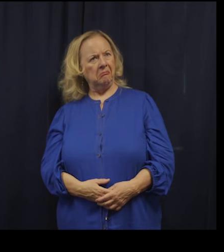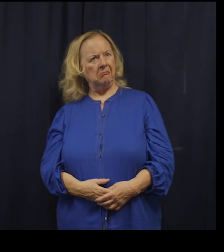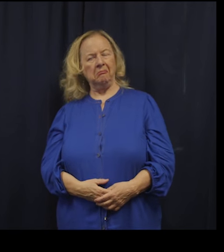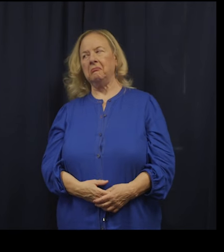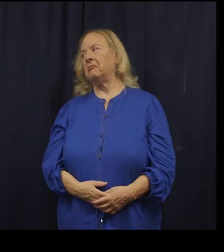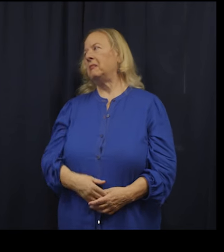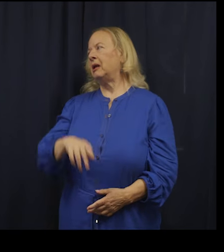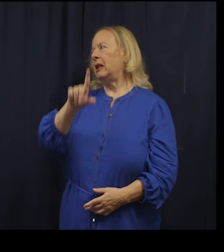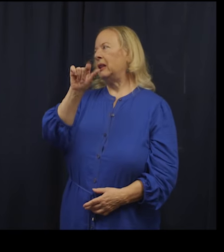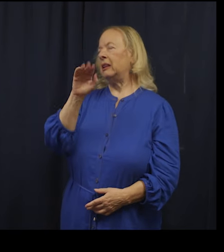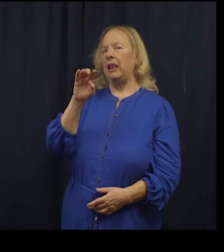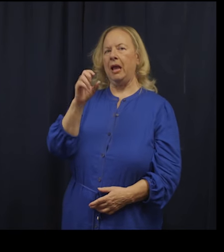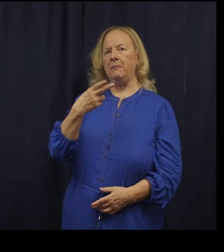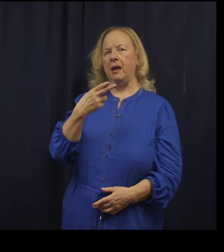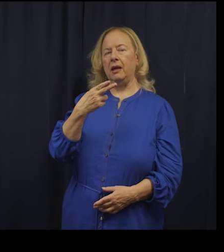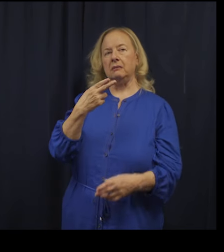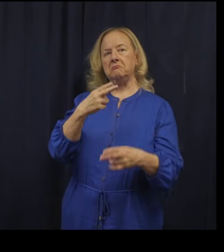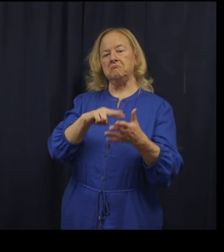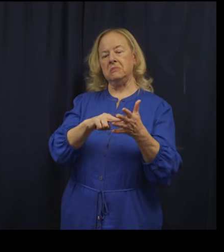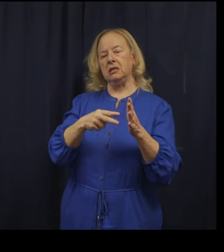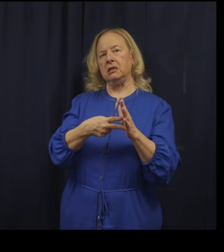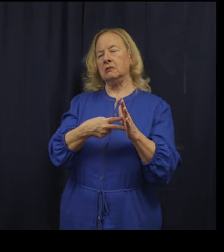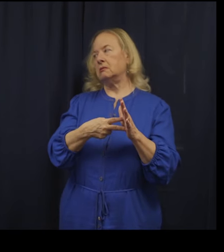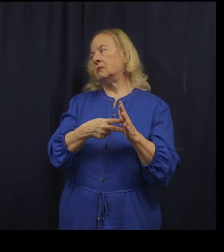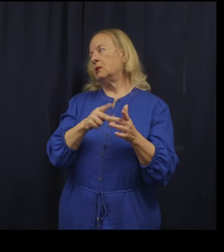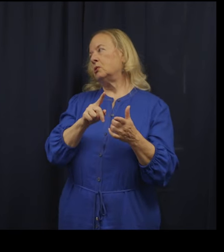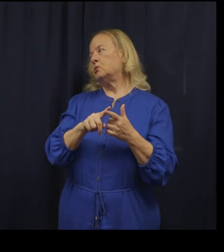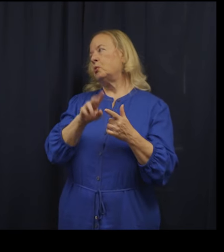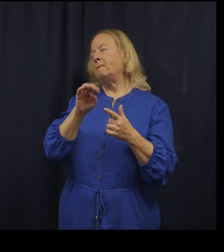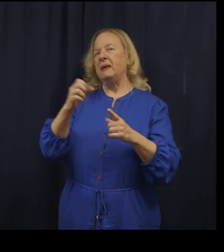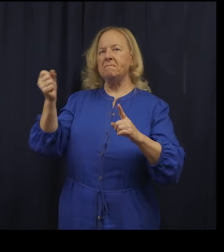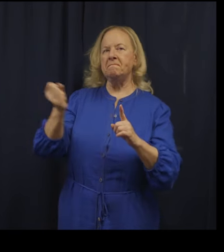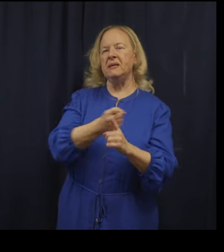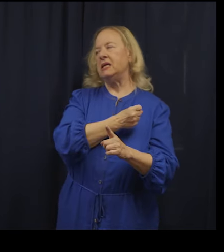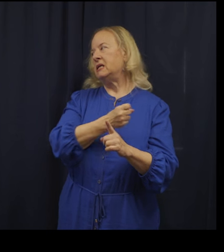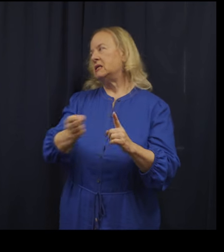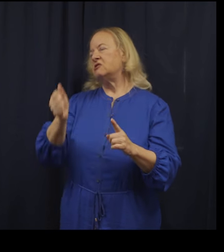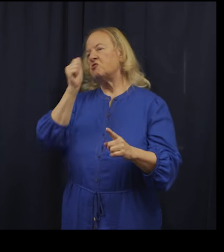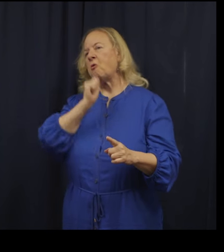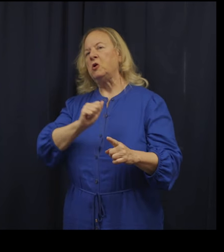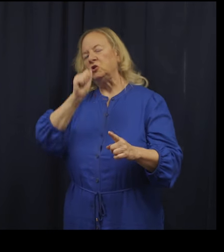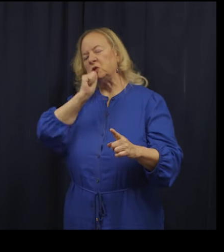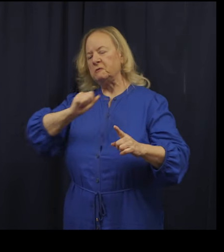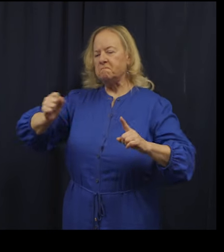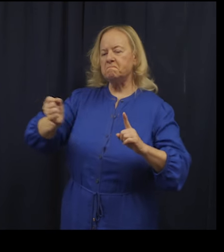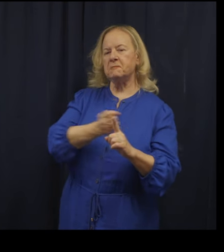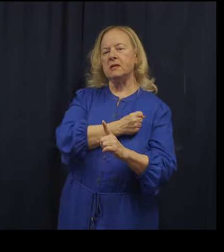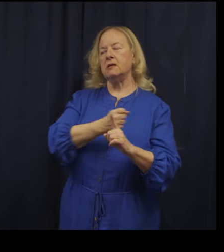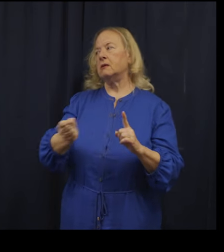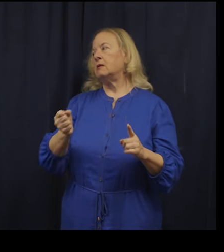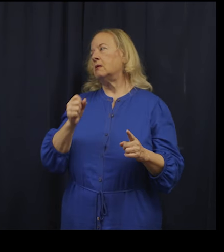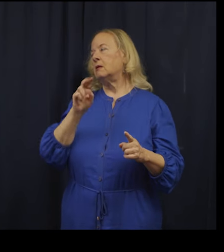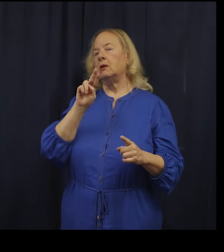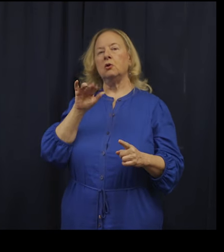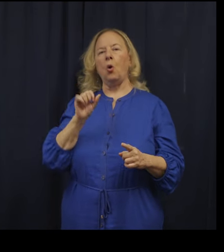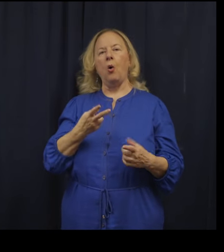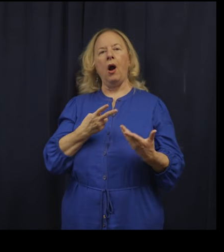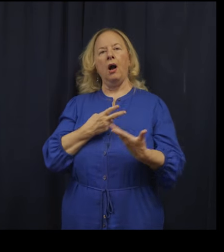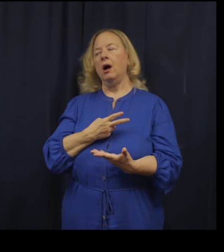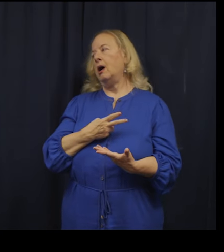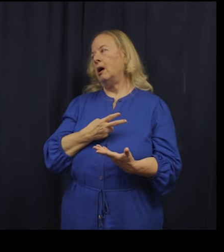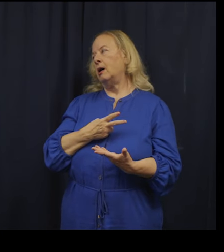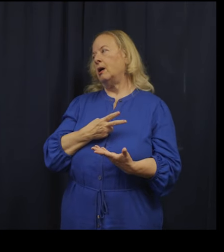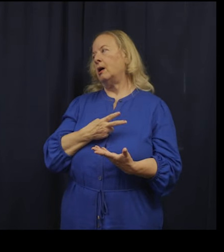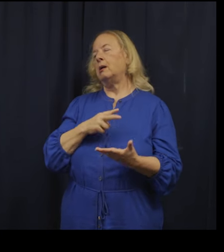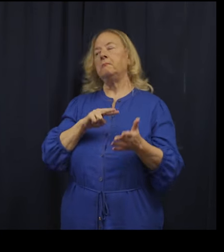about Lamech? Oh, that means to be beaten, to be tortured. Well, what about Noah?